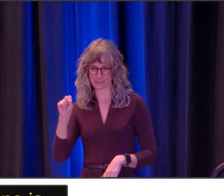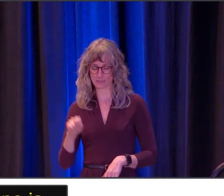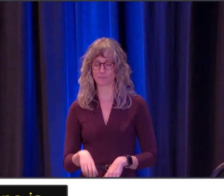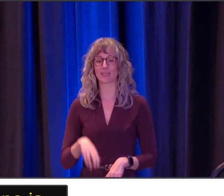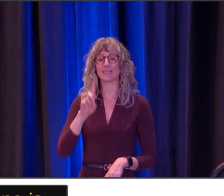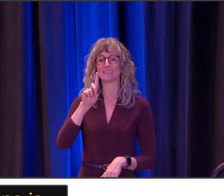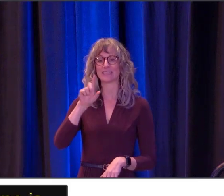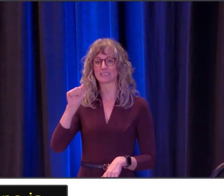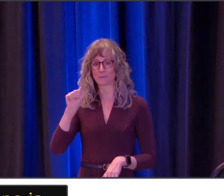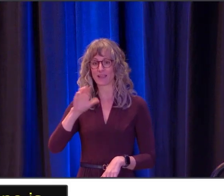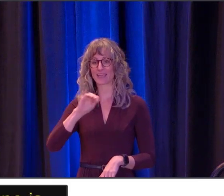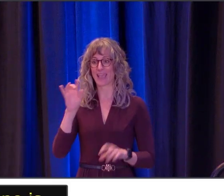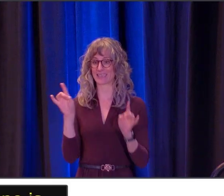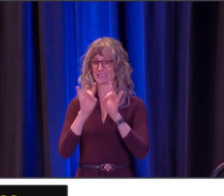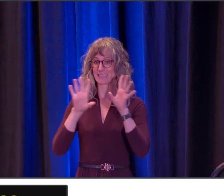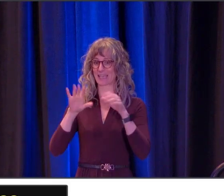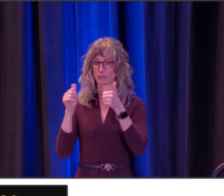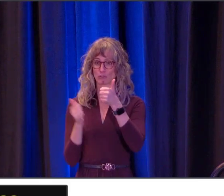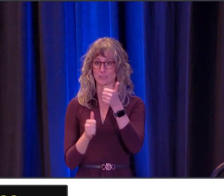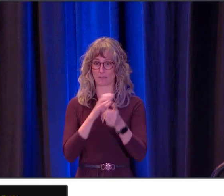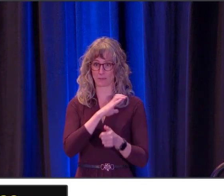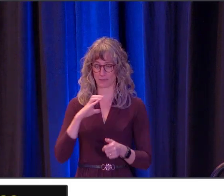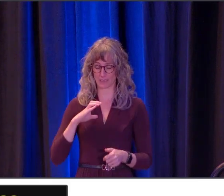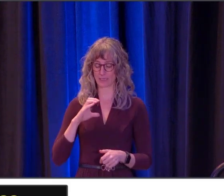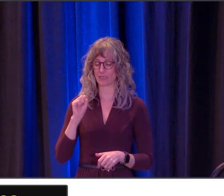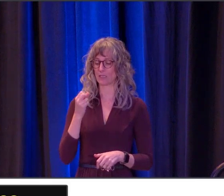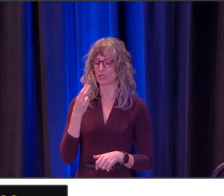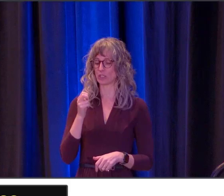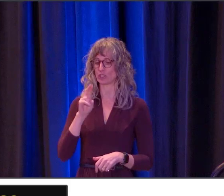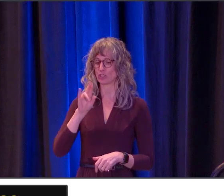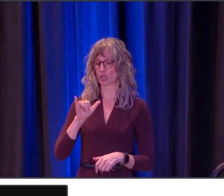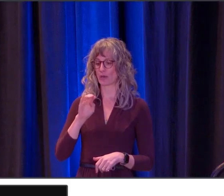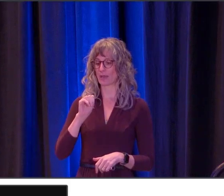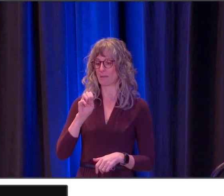Disability and Disaster Subcommittee, chaired by Sherry Myers and Beth Meyer.